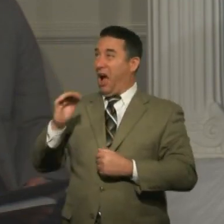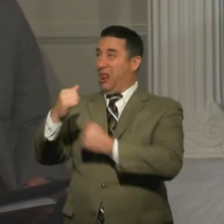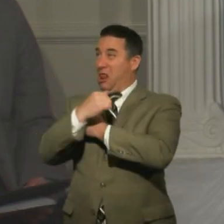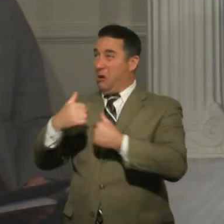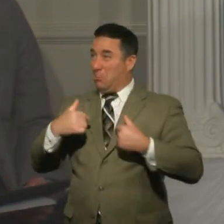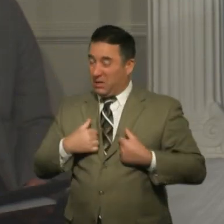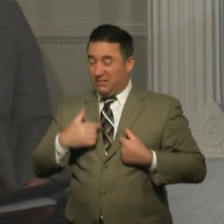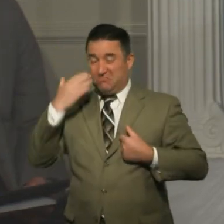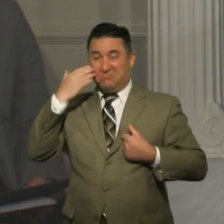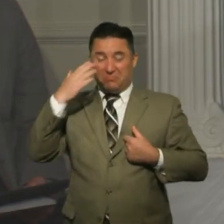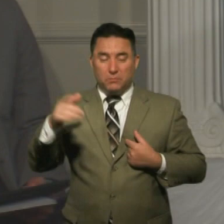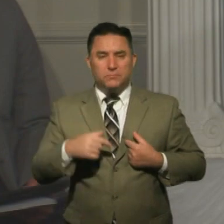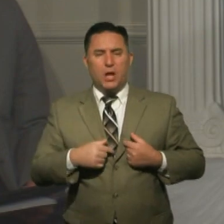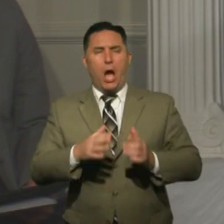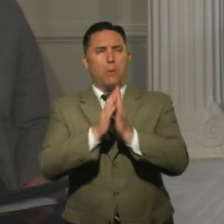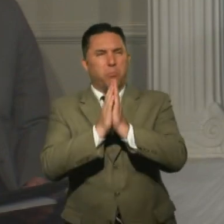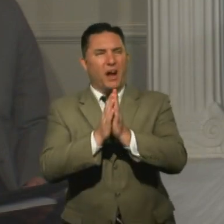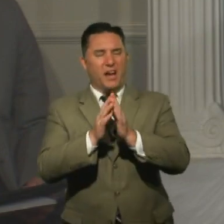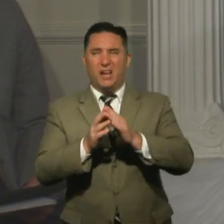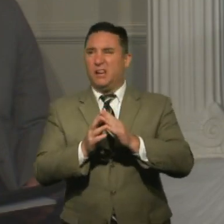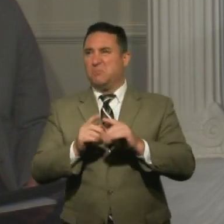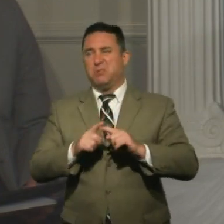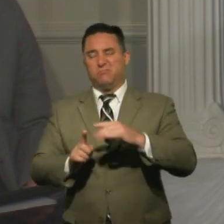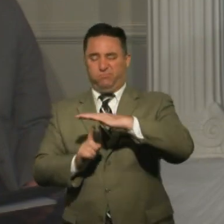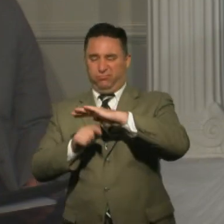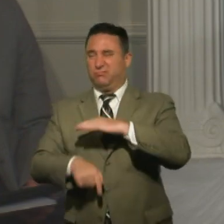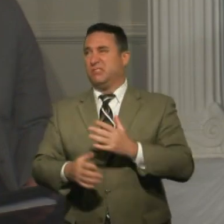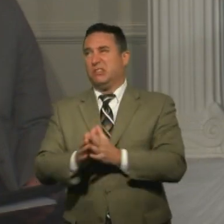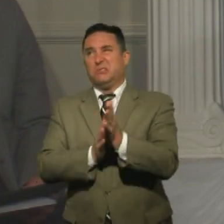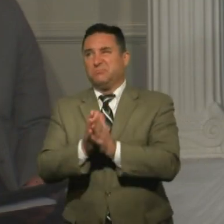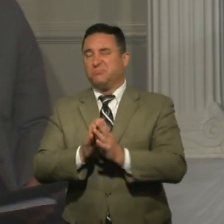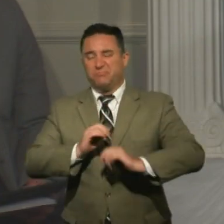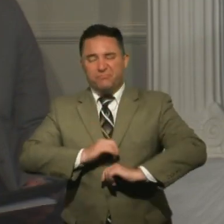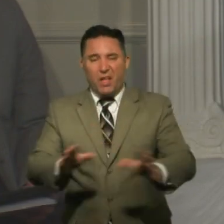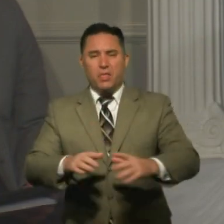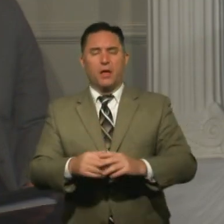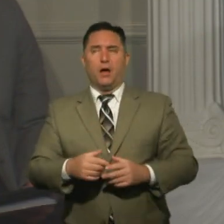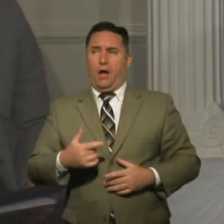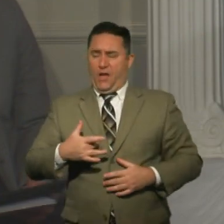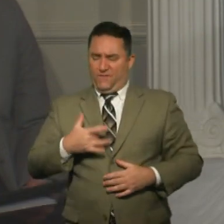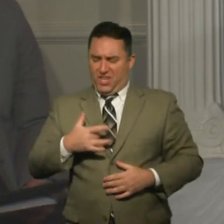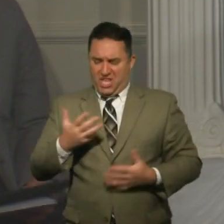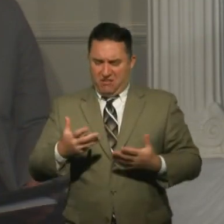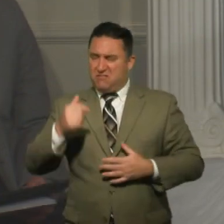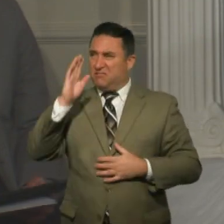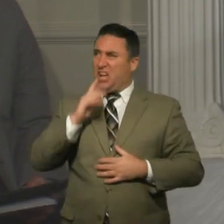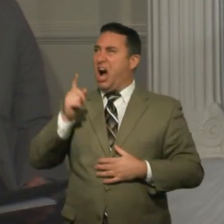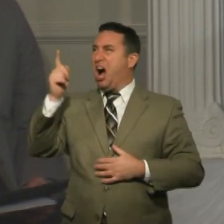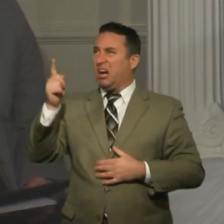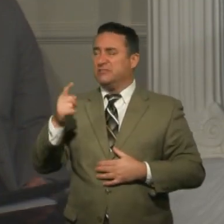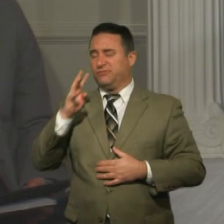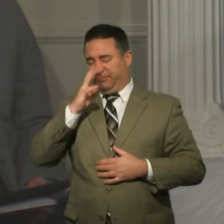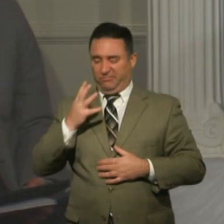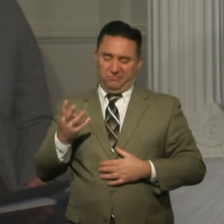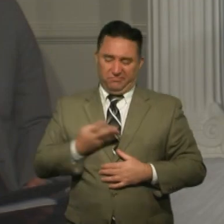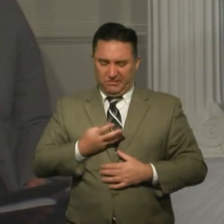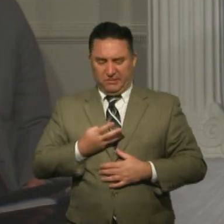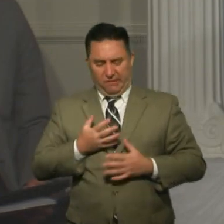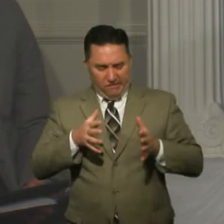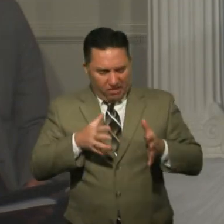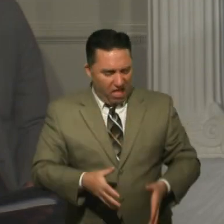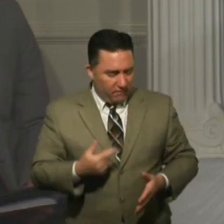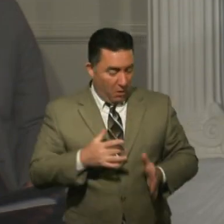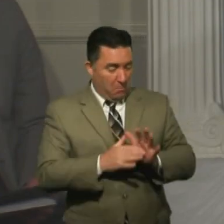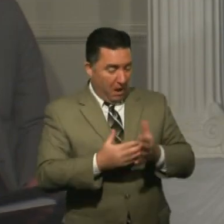You may be sitting there thinking, man, I pray, but I don't feel any passion. You may be sitting there saying, oh man, I feel like God has just neglected me and left me, and I